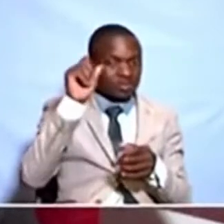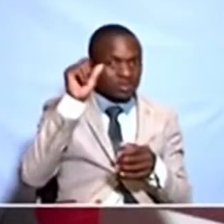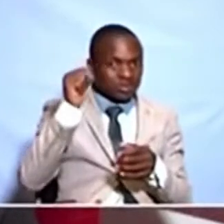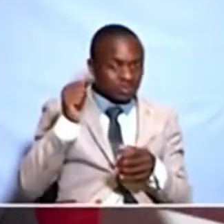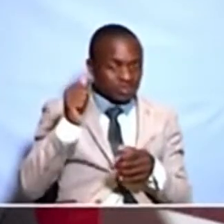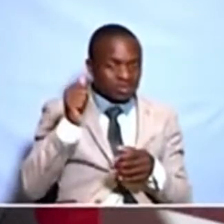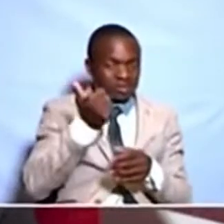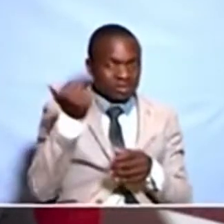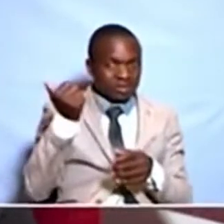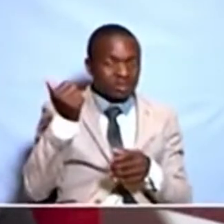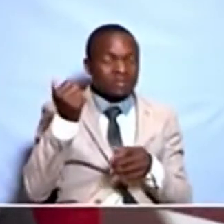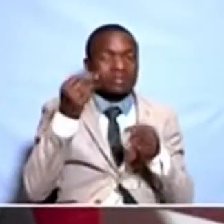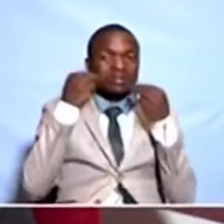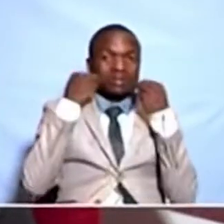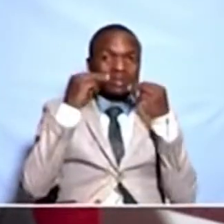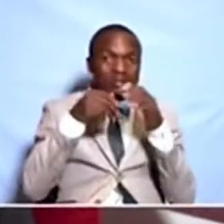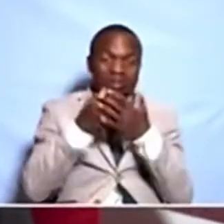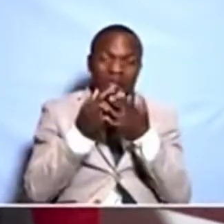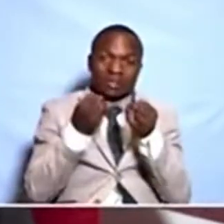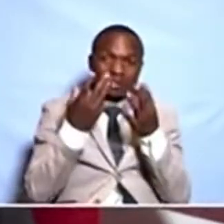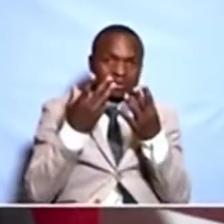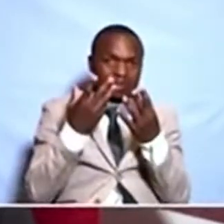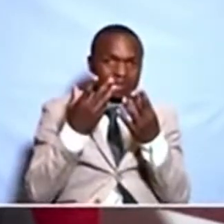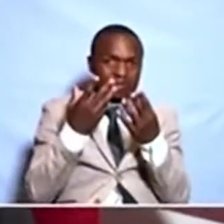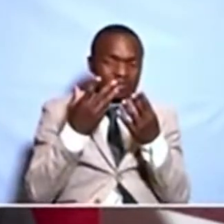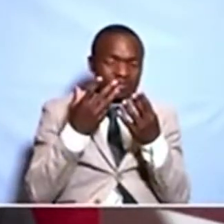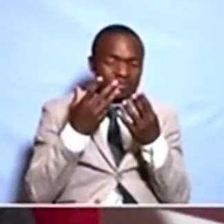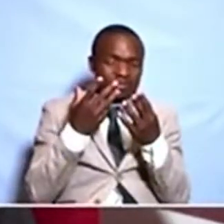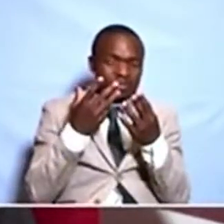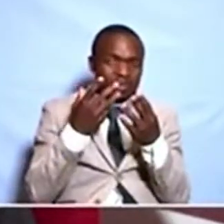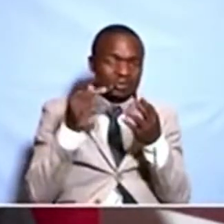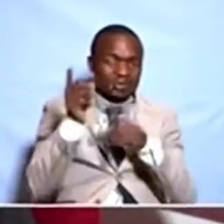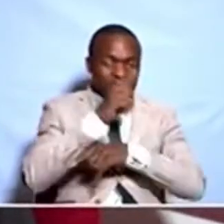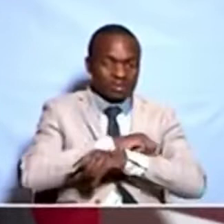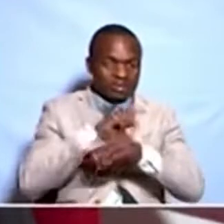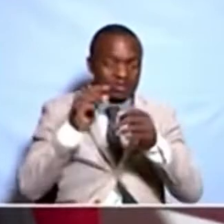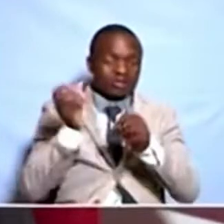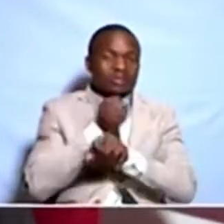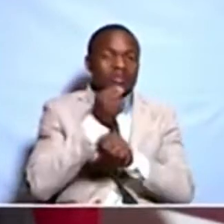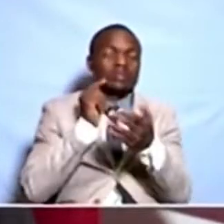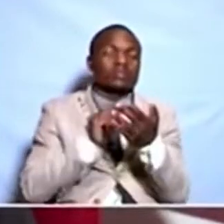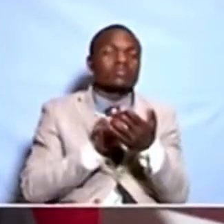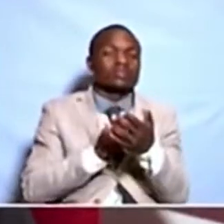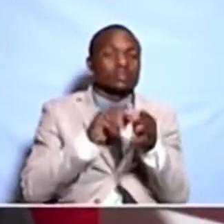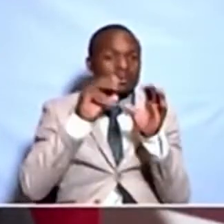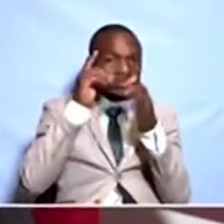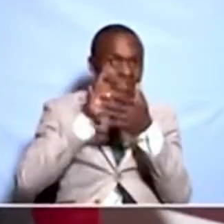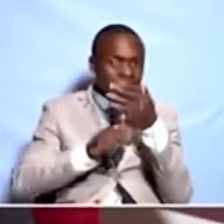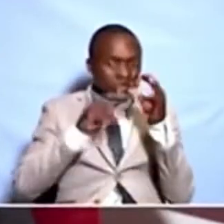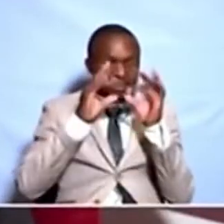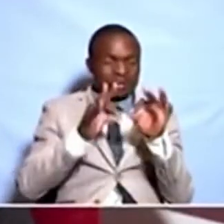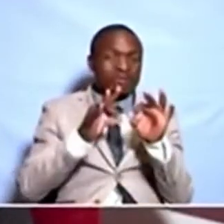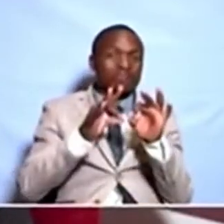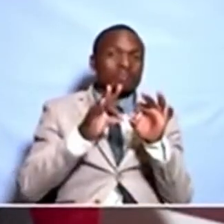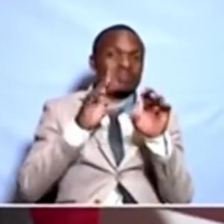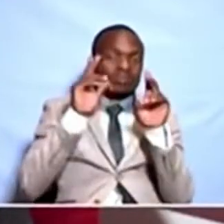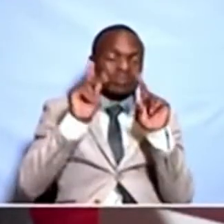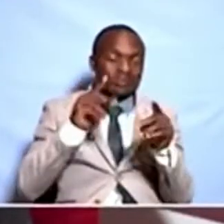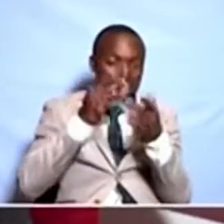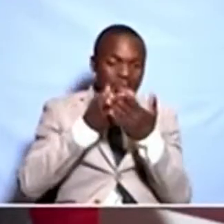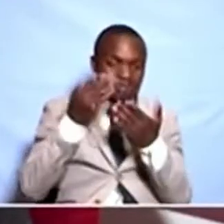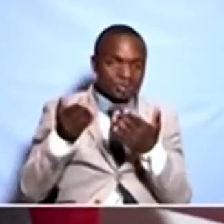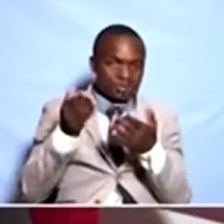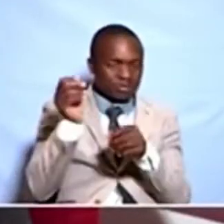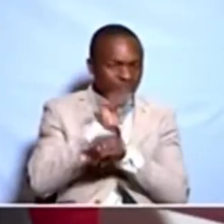Another message is, how many days we've read this and taken note of that. What if one purchases a motor vehicle from a